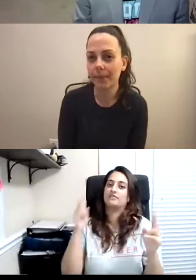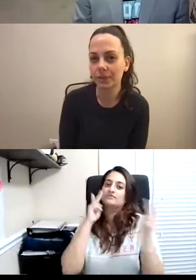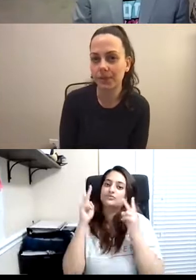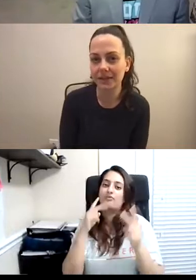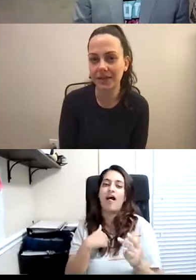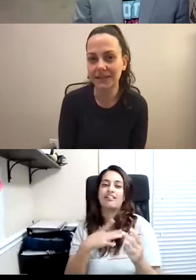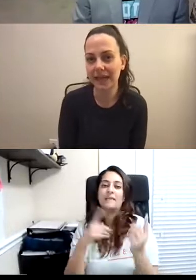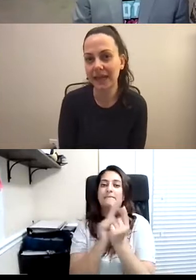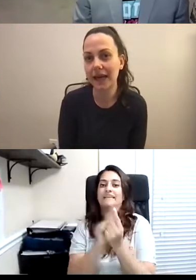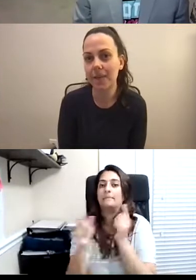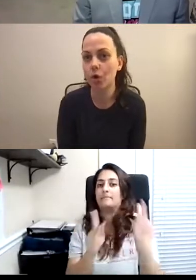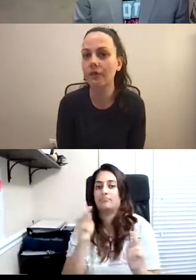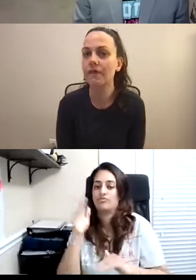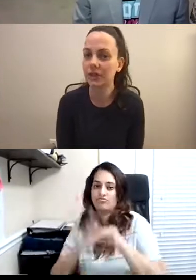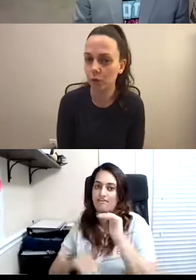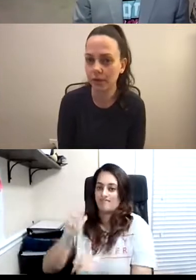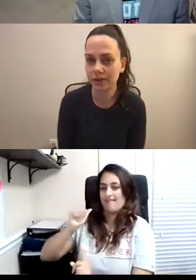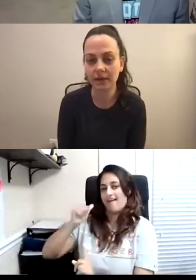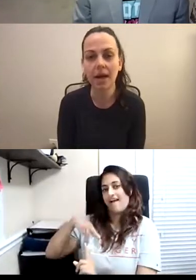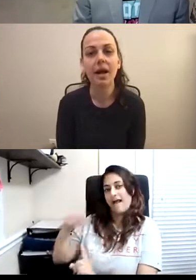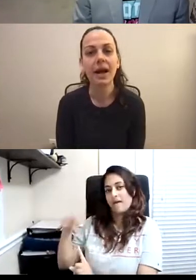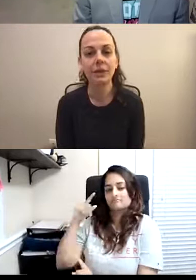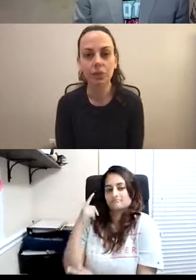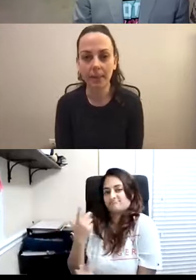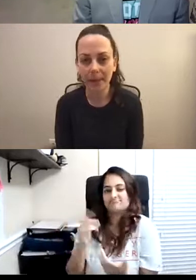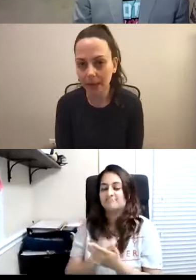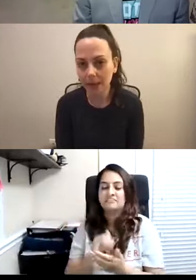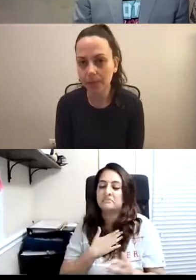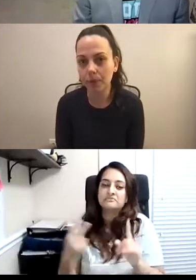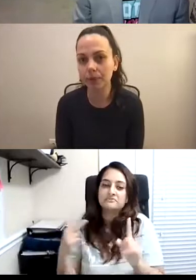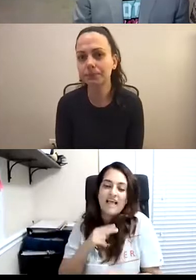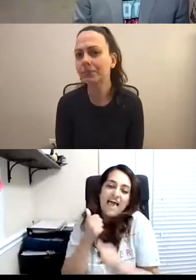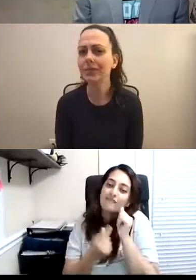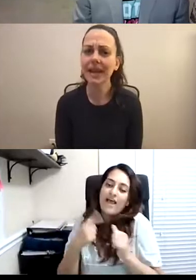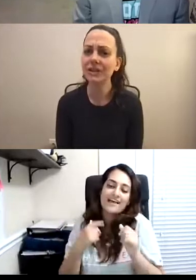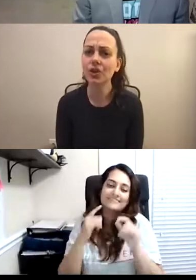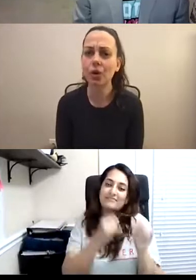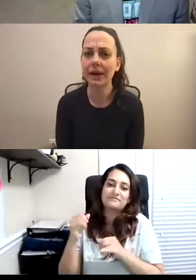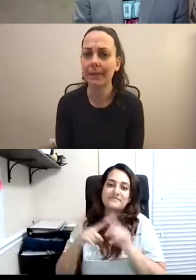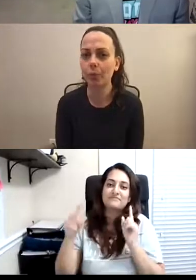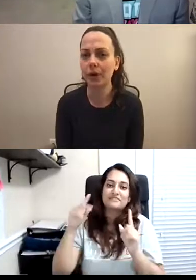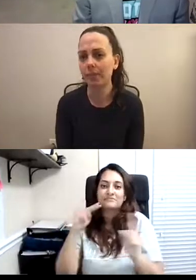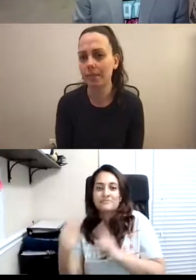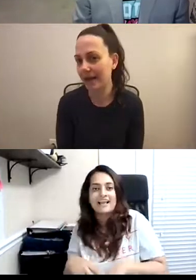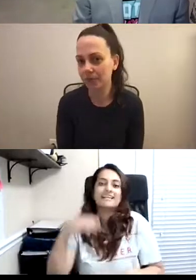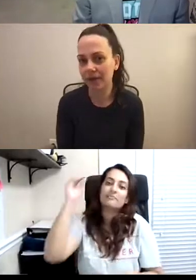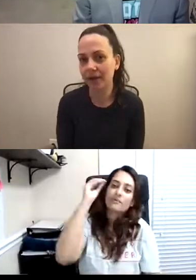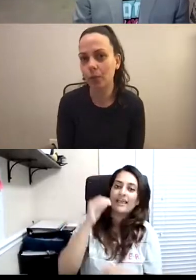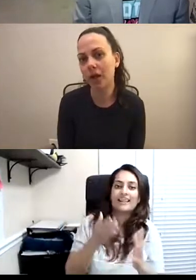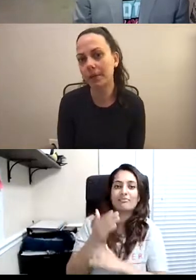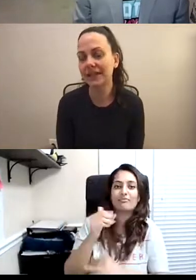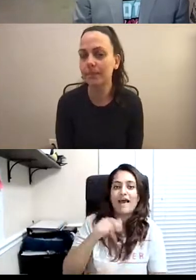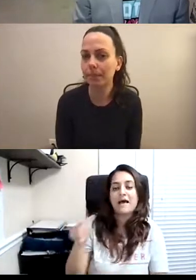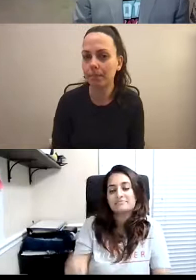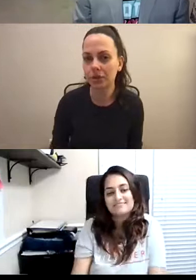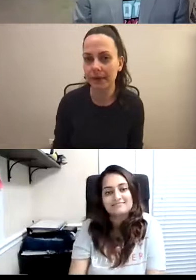my perspective on dating, I'm more of a visual person. I do like meeting people. And so an app wouldn't match me very well,